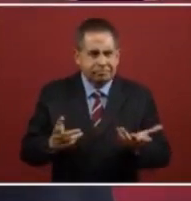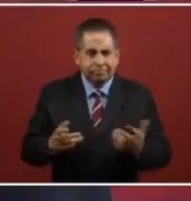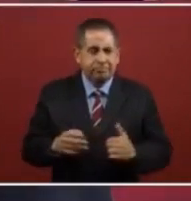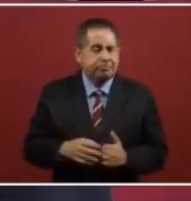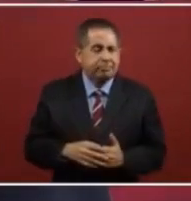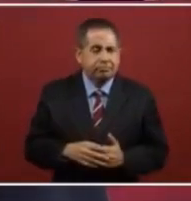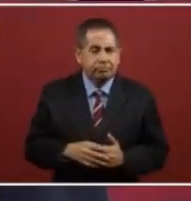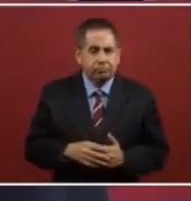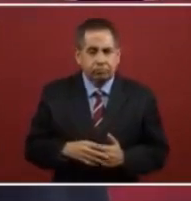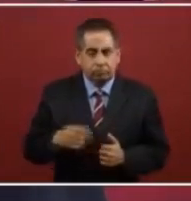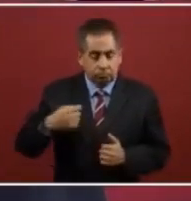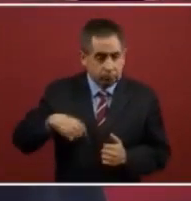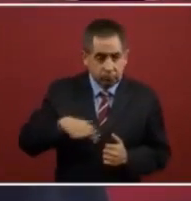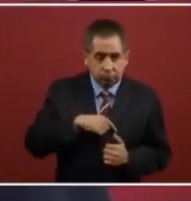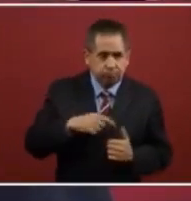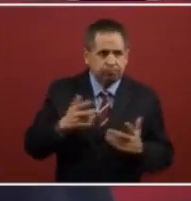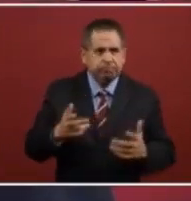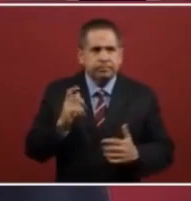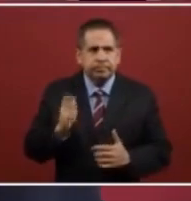¿hemos